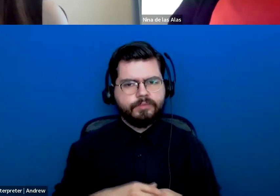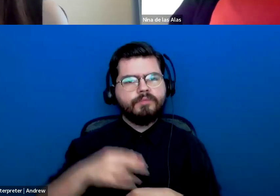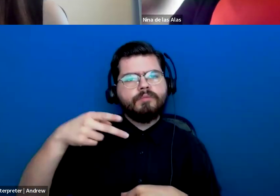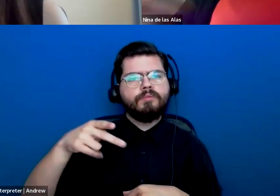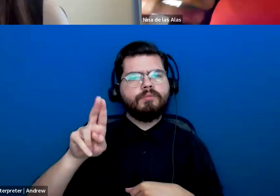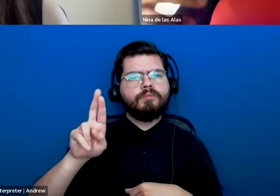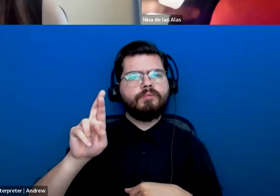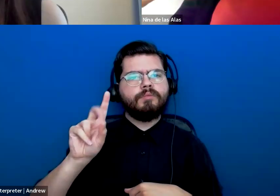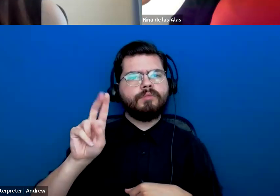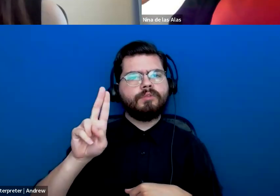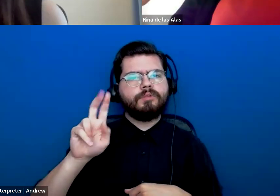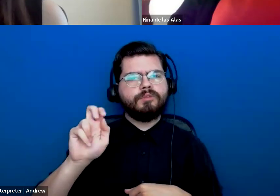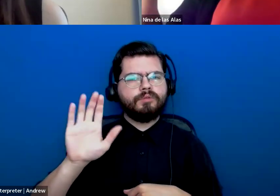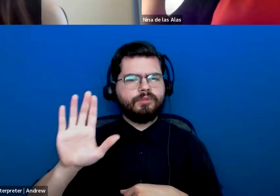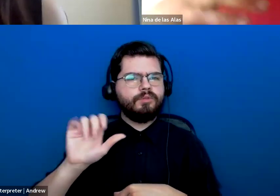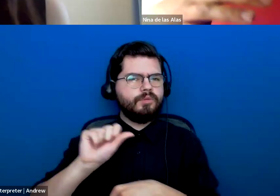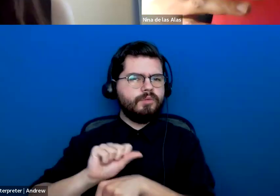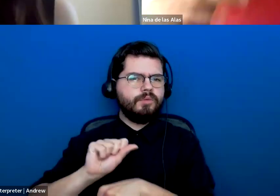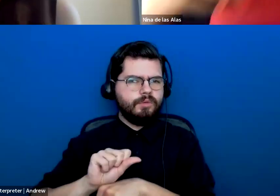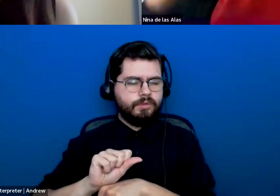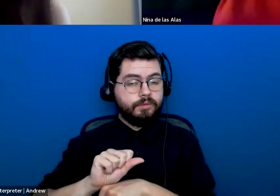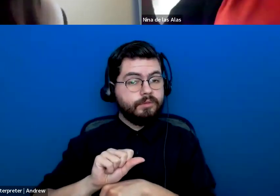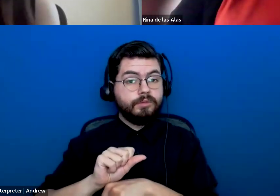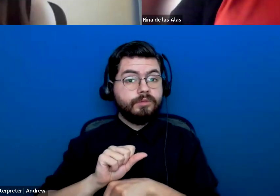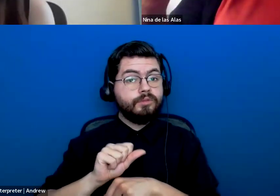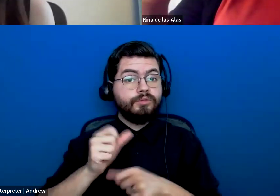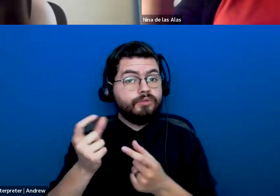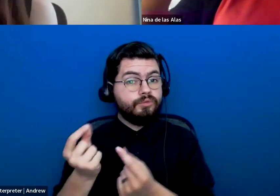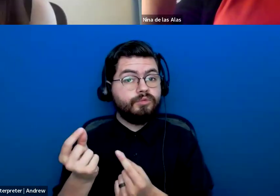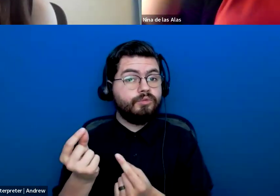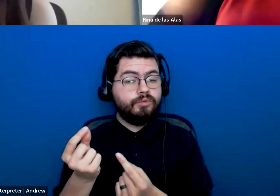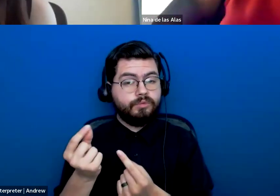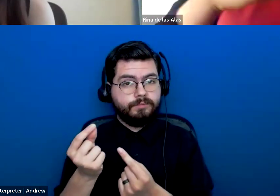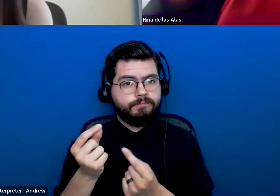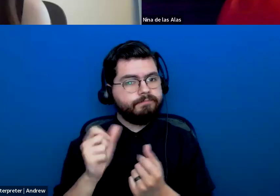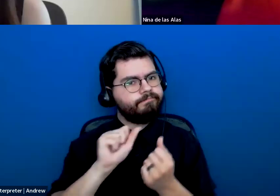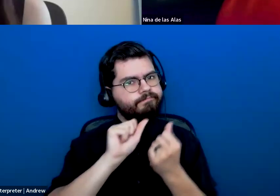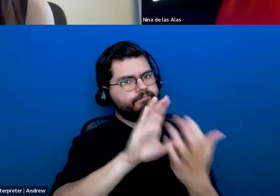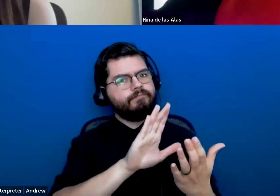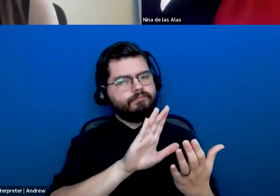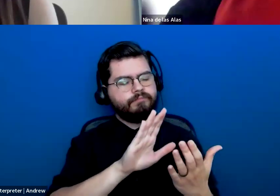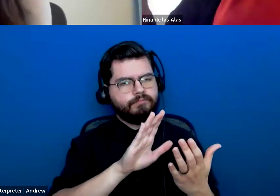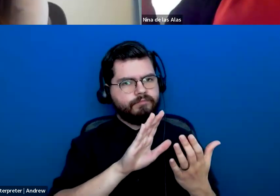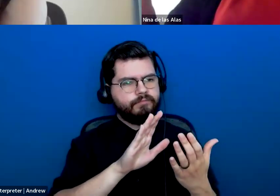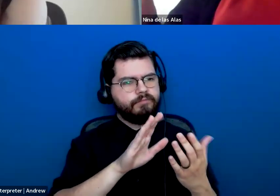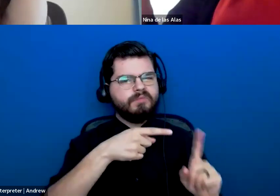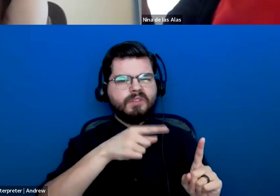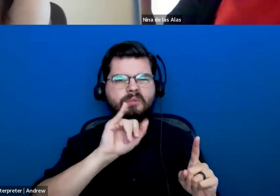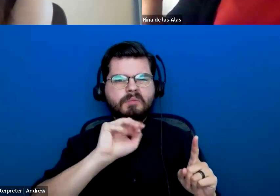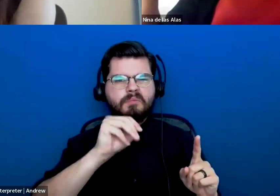Purdue is doing to kind of address, not necessarily directly imposter syndrome, but some aspects that